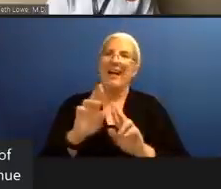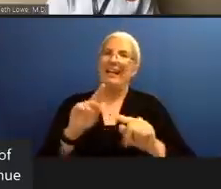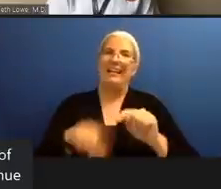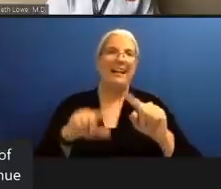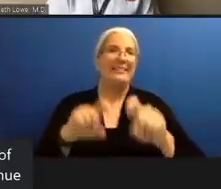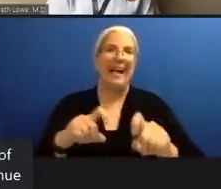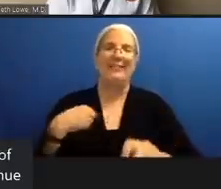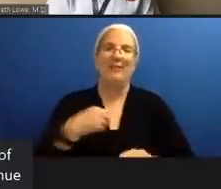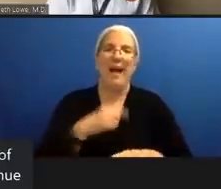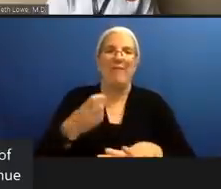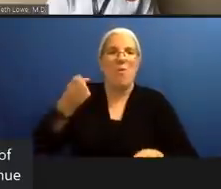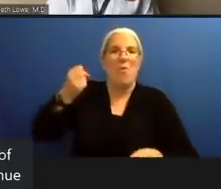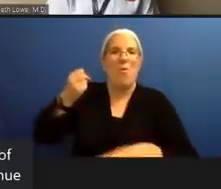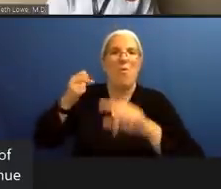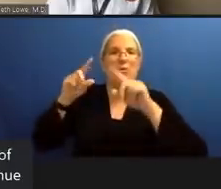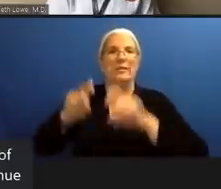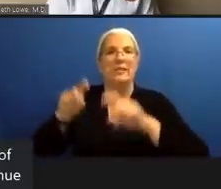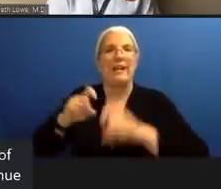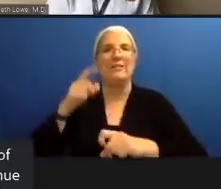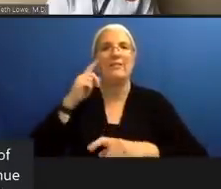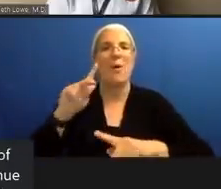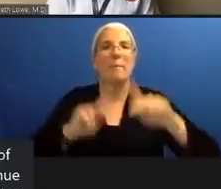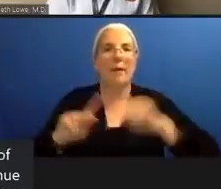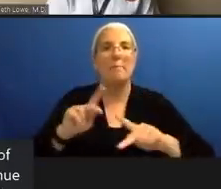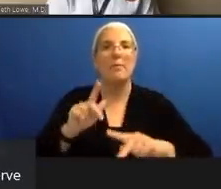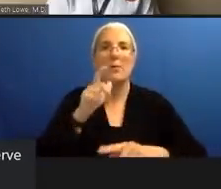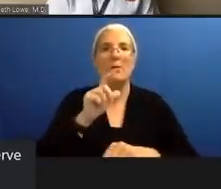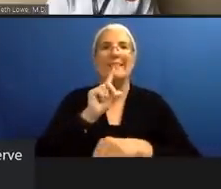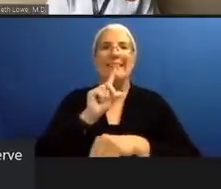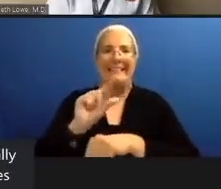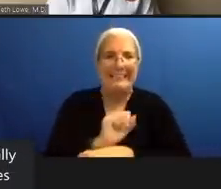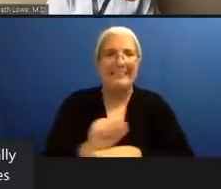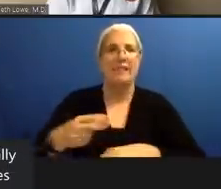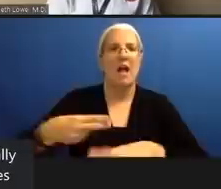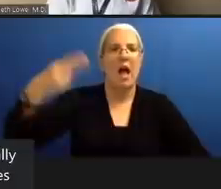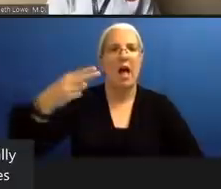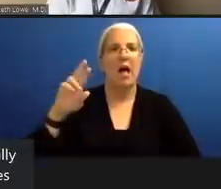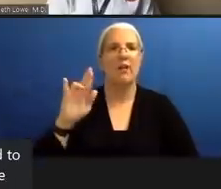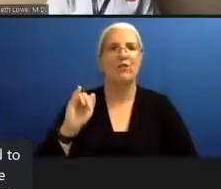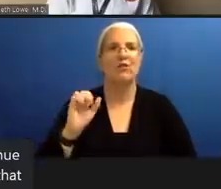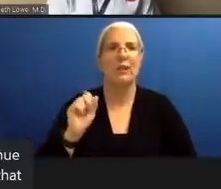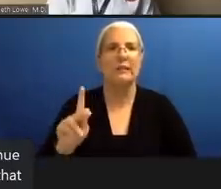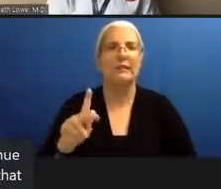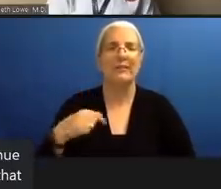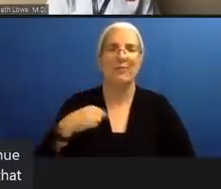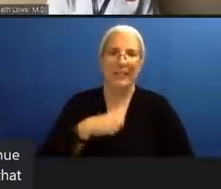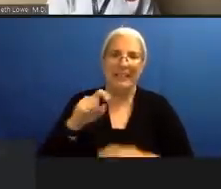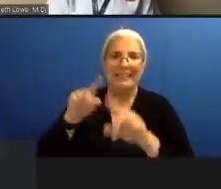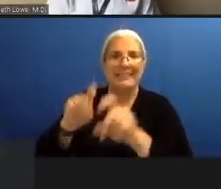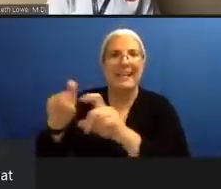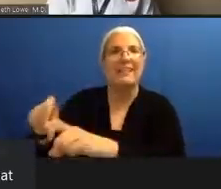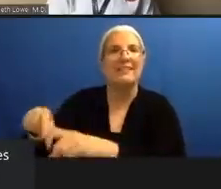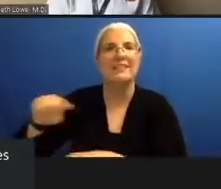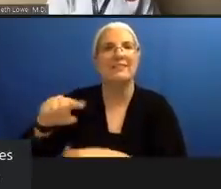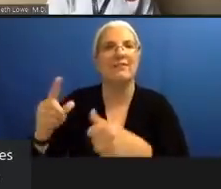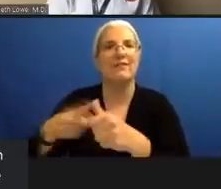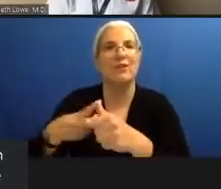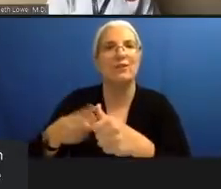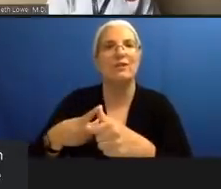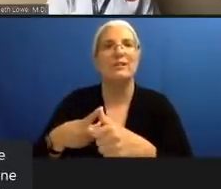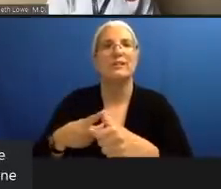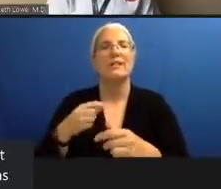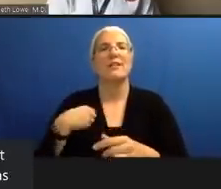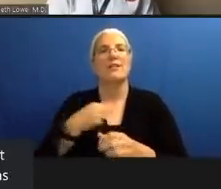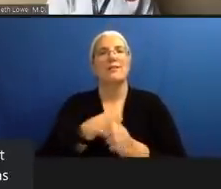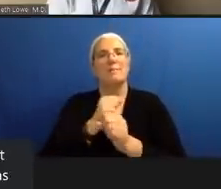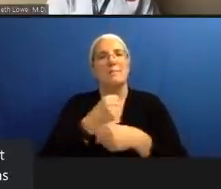those people that have a higher risk so that we can intervene as early as possible on cases to make sure that they're safely isolated